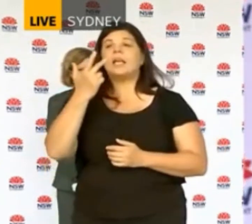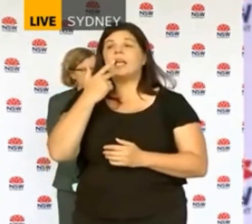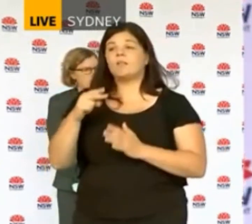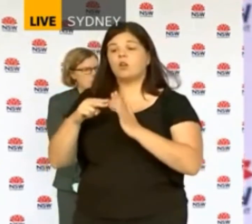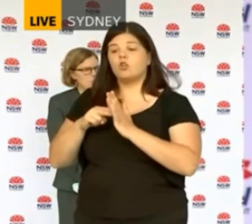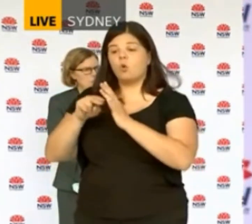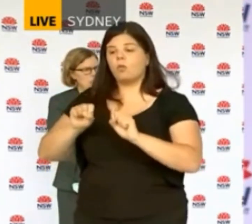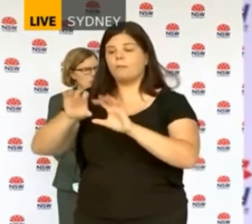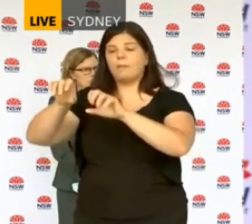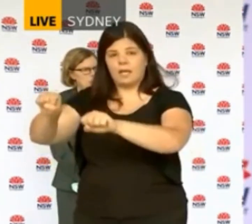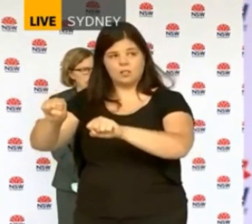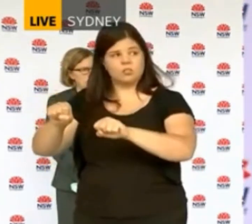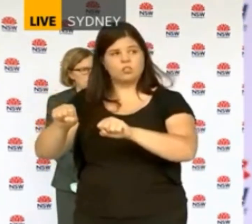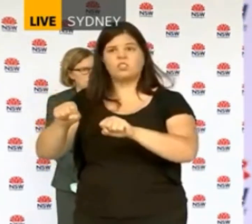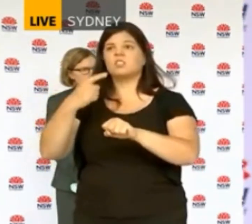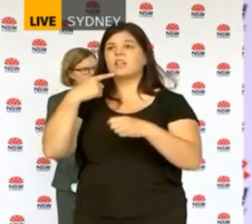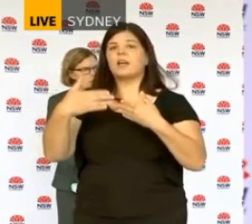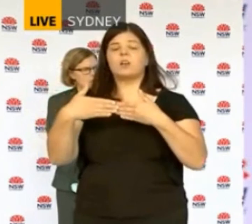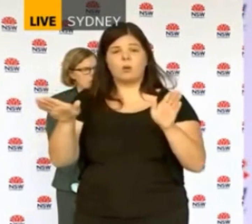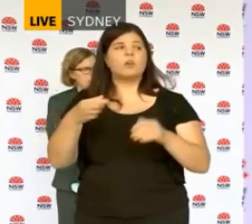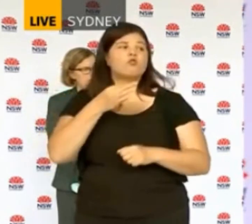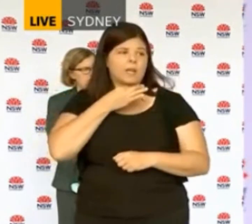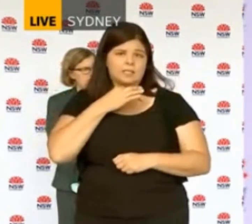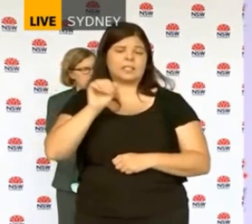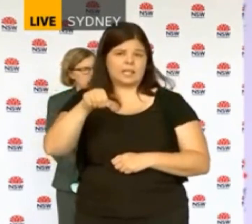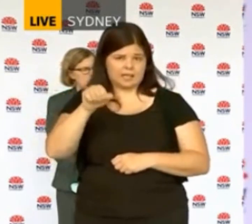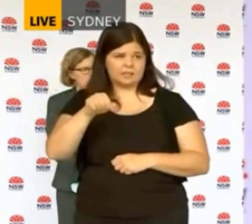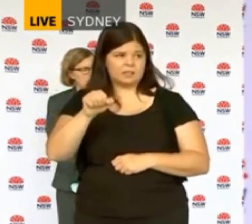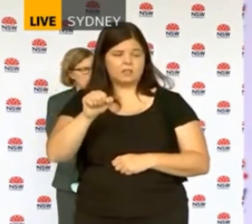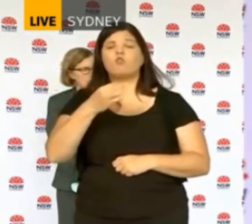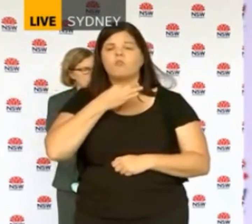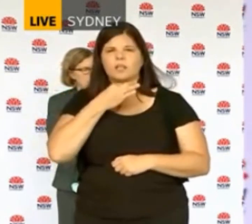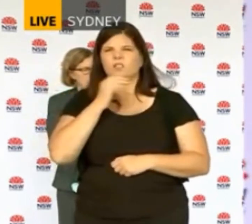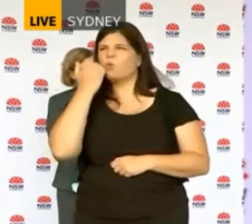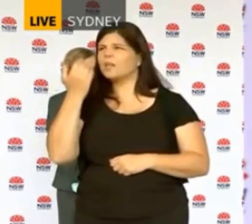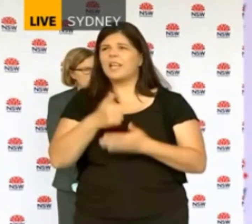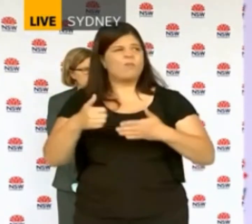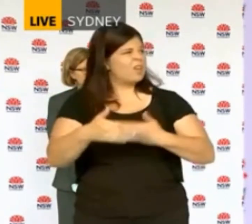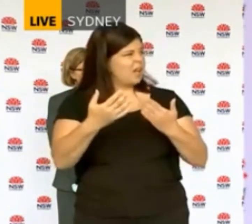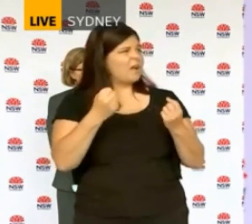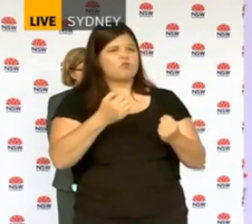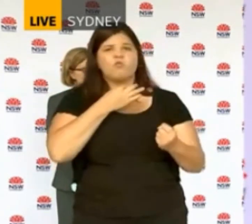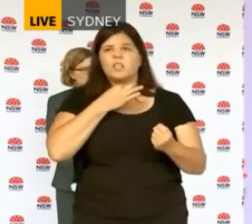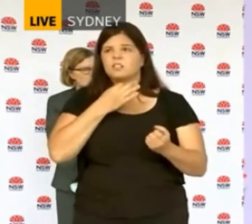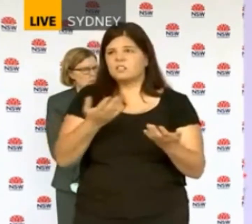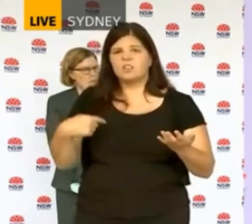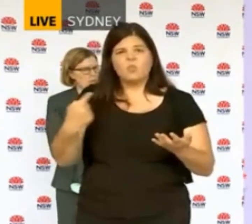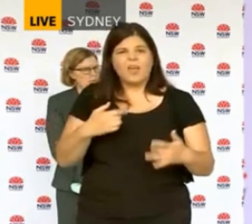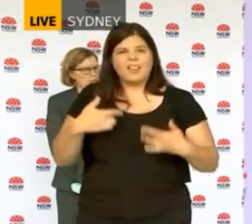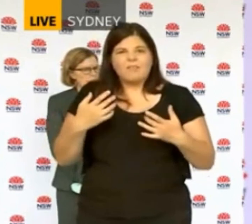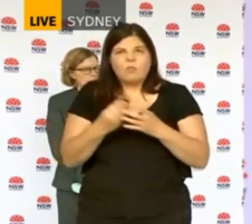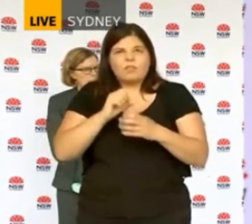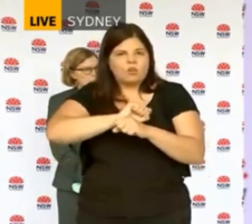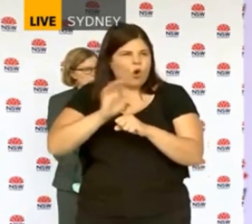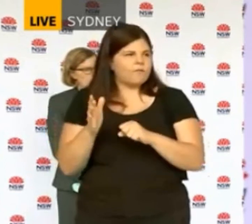there is. There are risks each and every day. Each and every day as we coexist and live with this pandemic. And Minister Hazzard touched on it earlier,